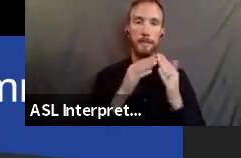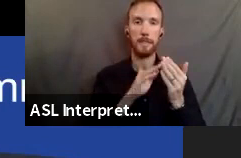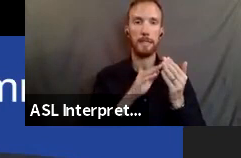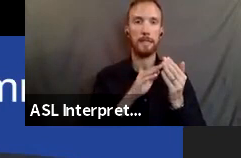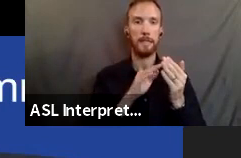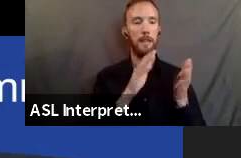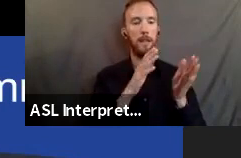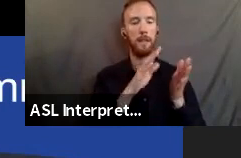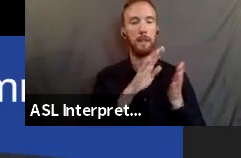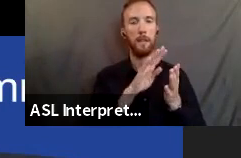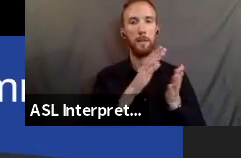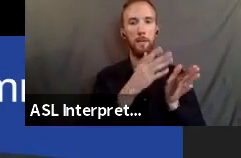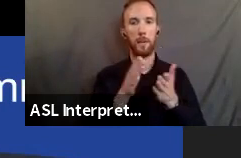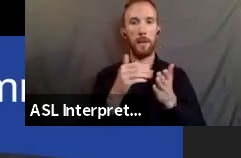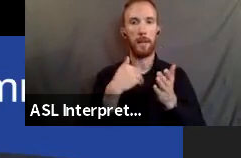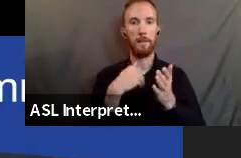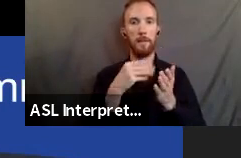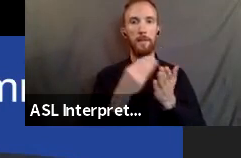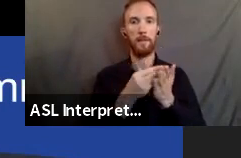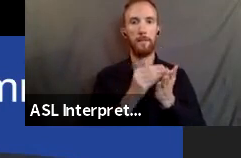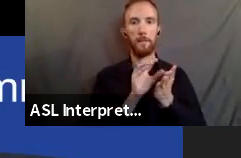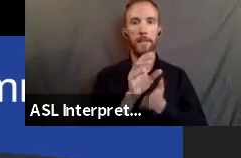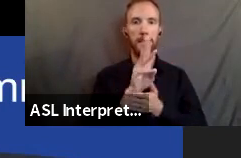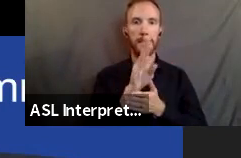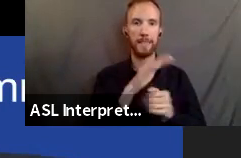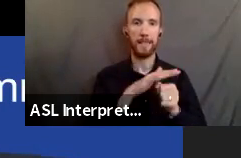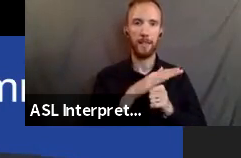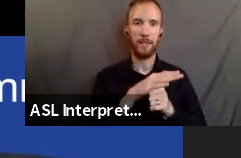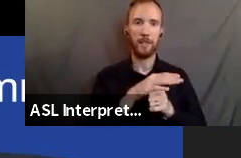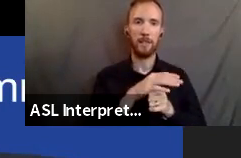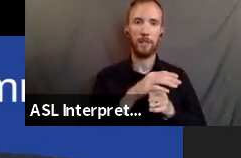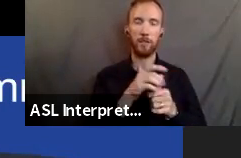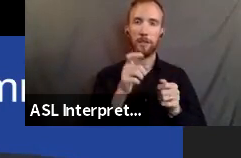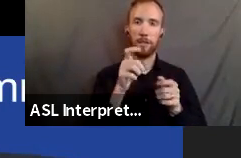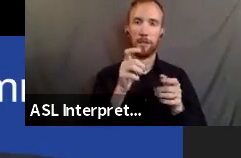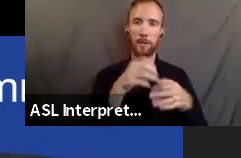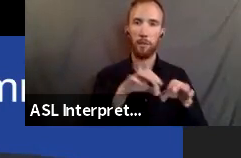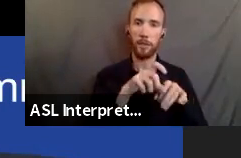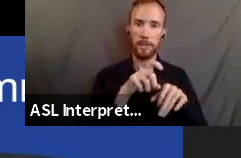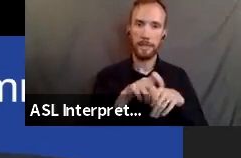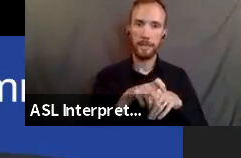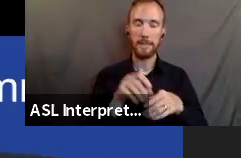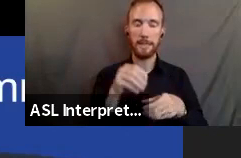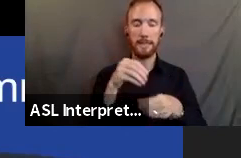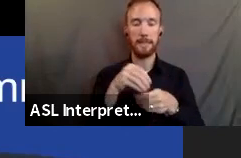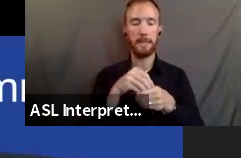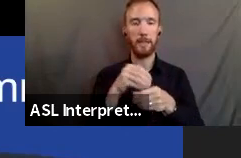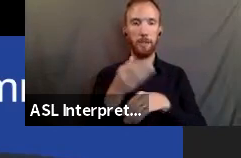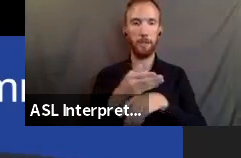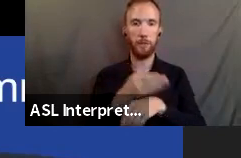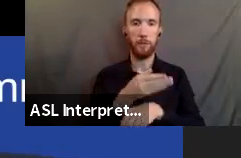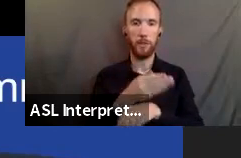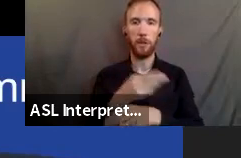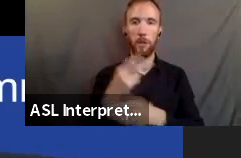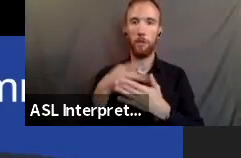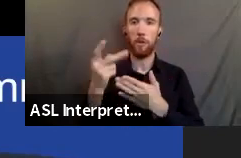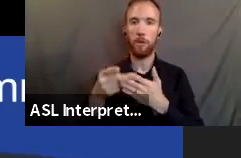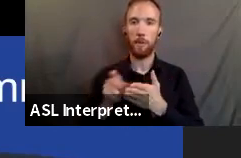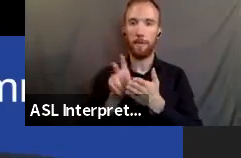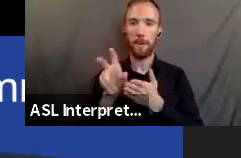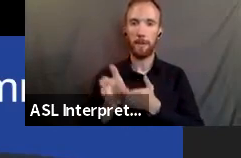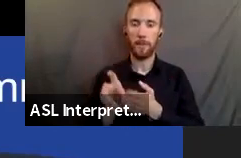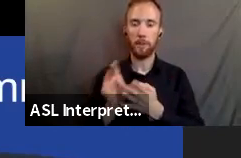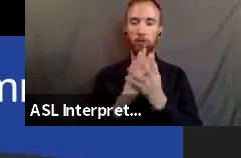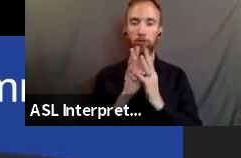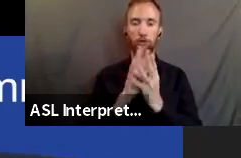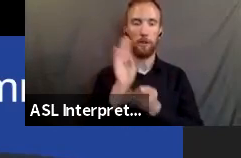areas critical facility needs interior improvements programmatic investments overcrowding relief